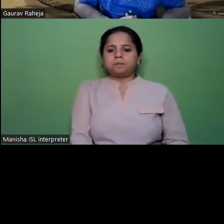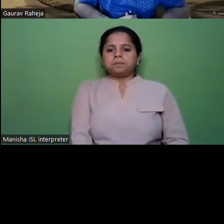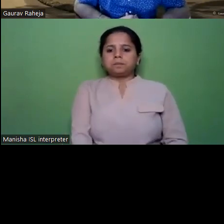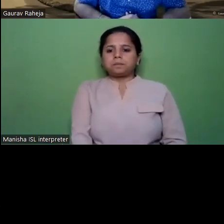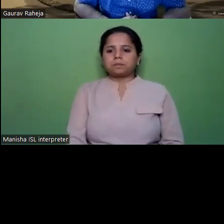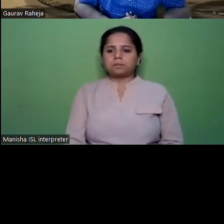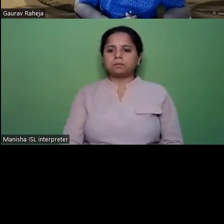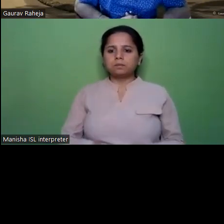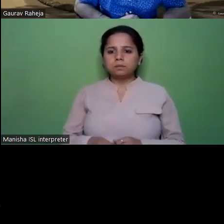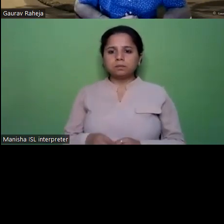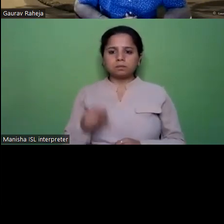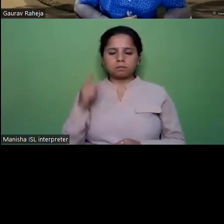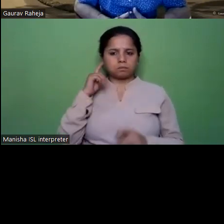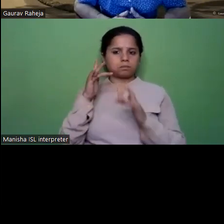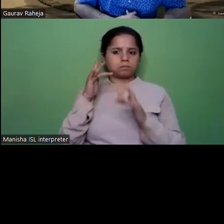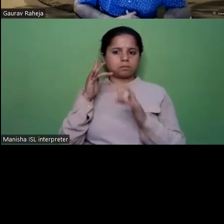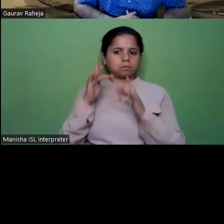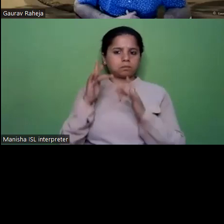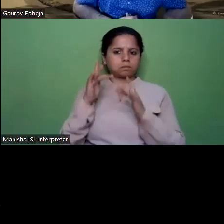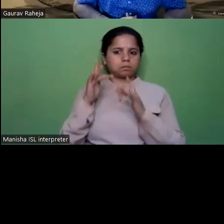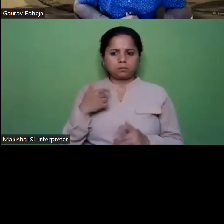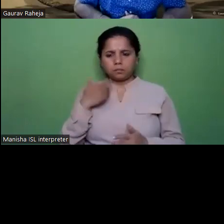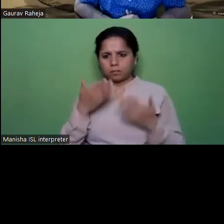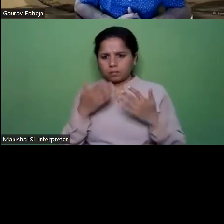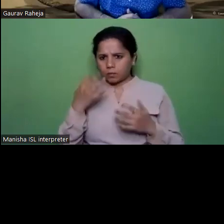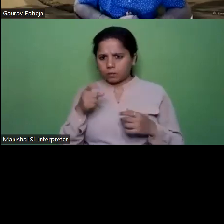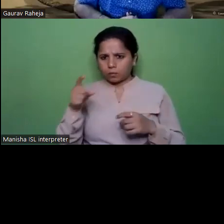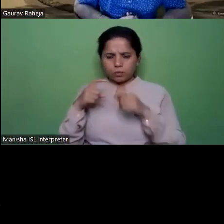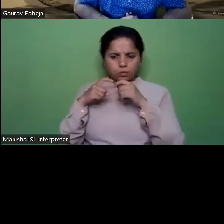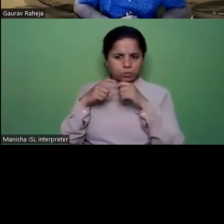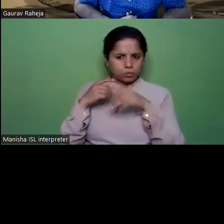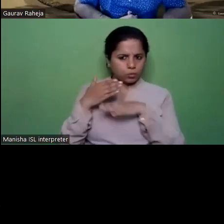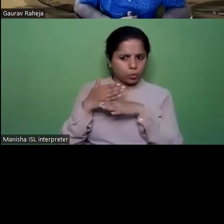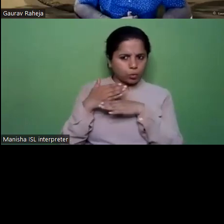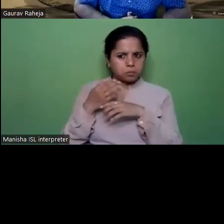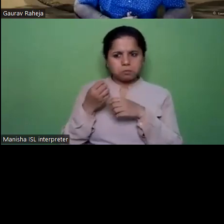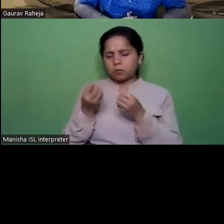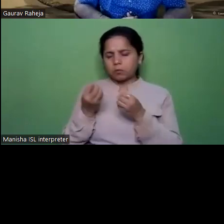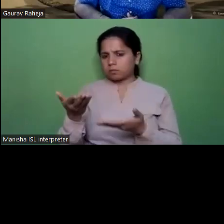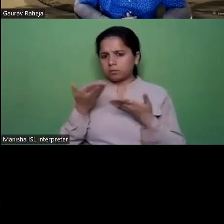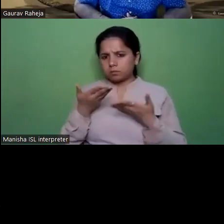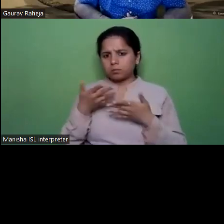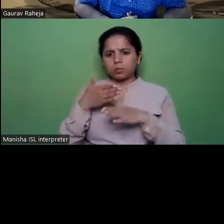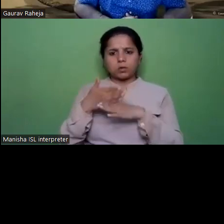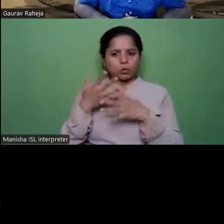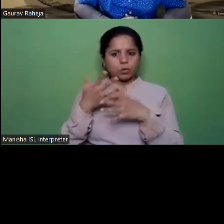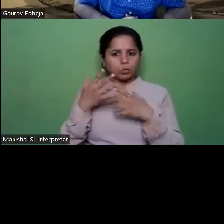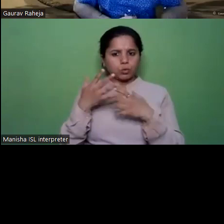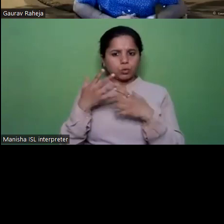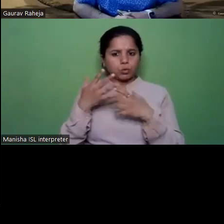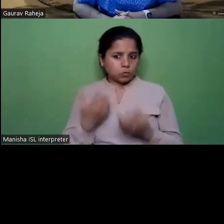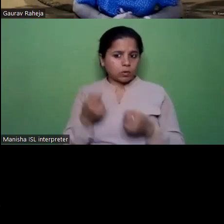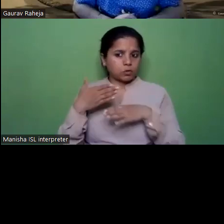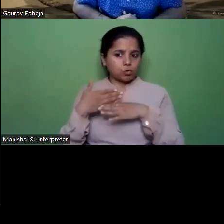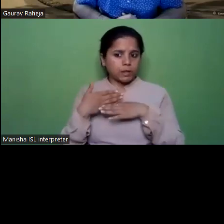Okay. No, in case she's sharing something, we would be happy to hear from her.